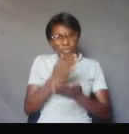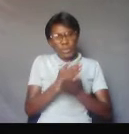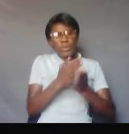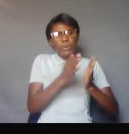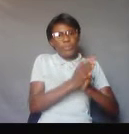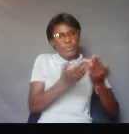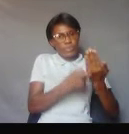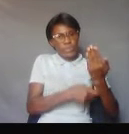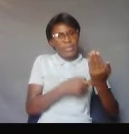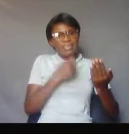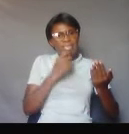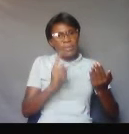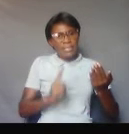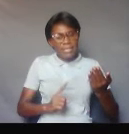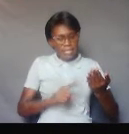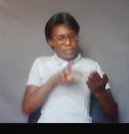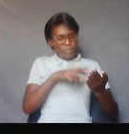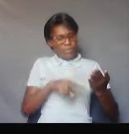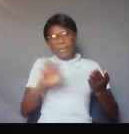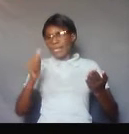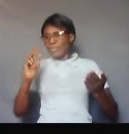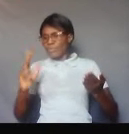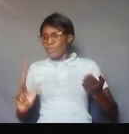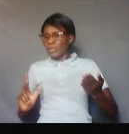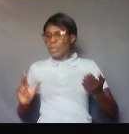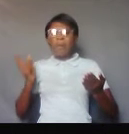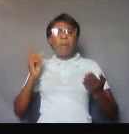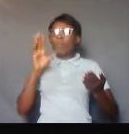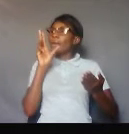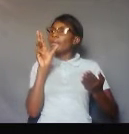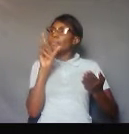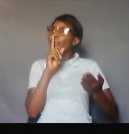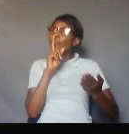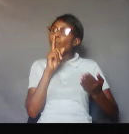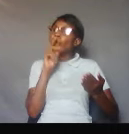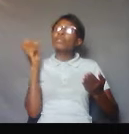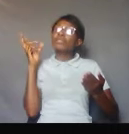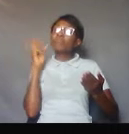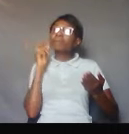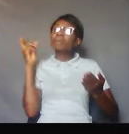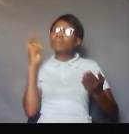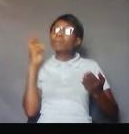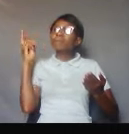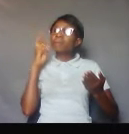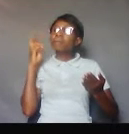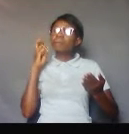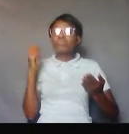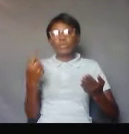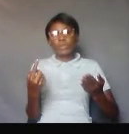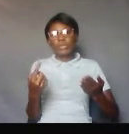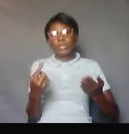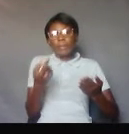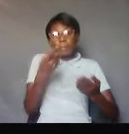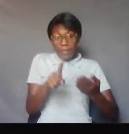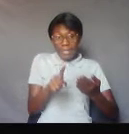interpretation, by saying, let's listen collectively to people's interpretation of the text.